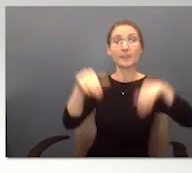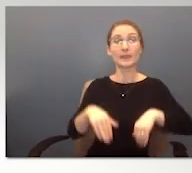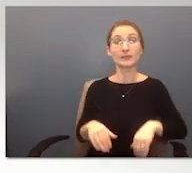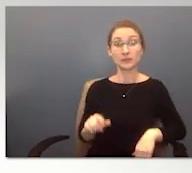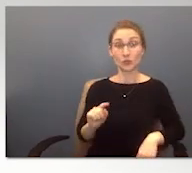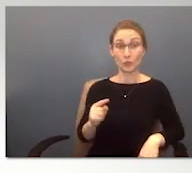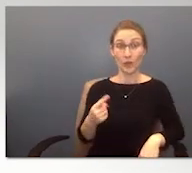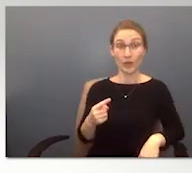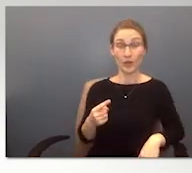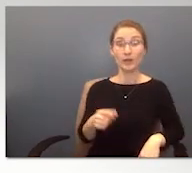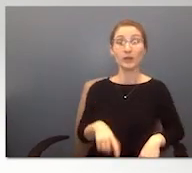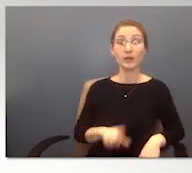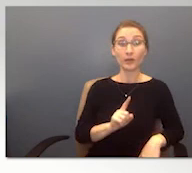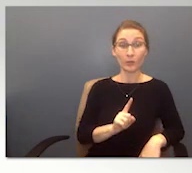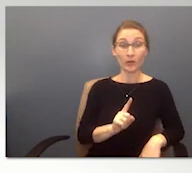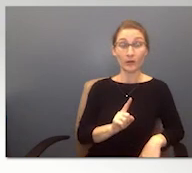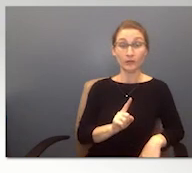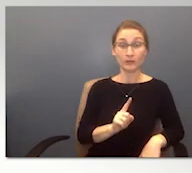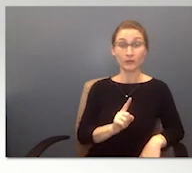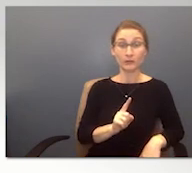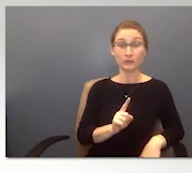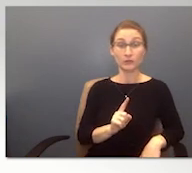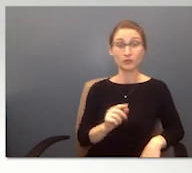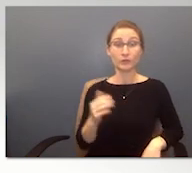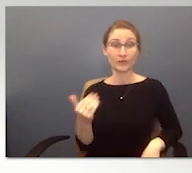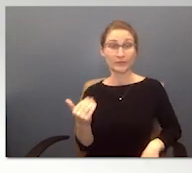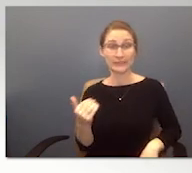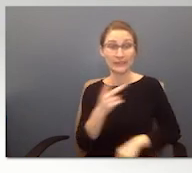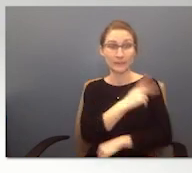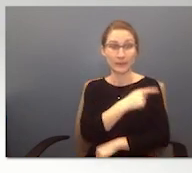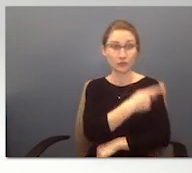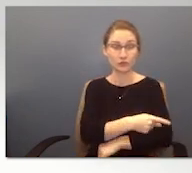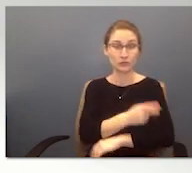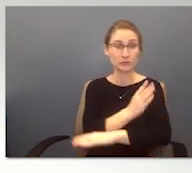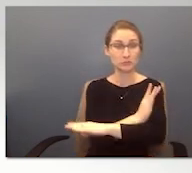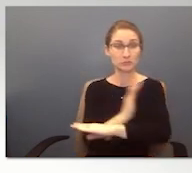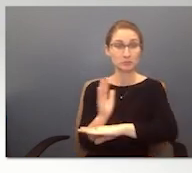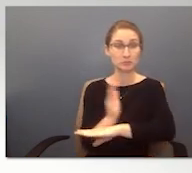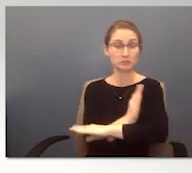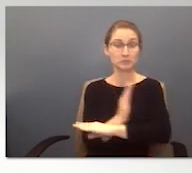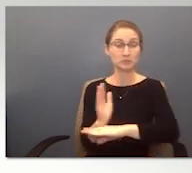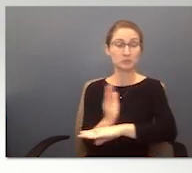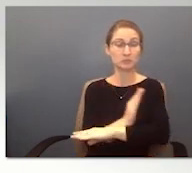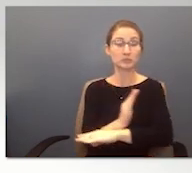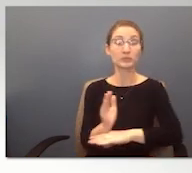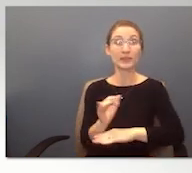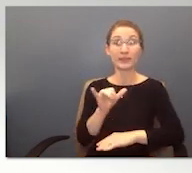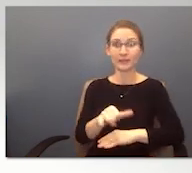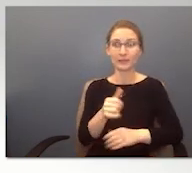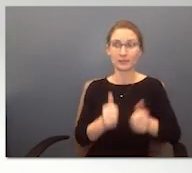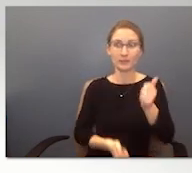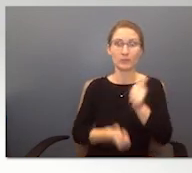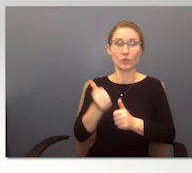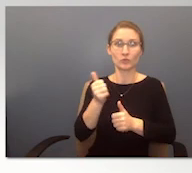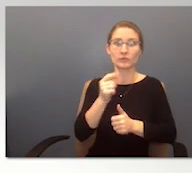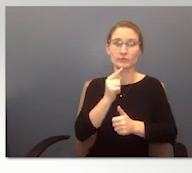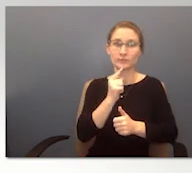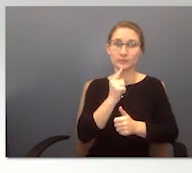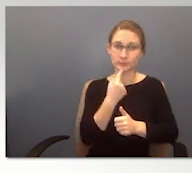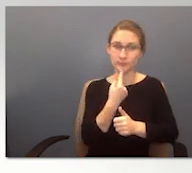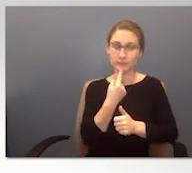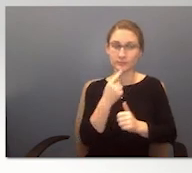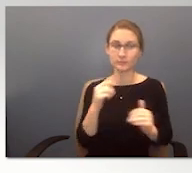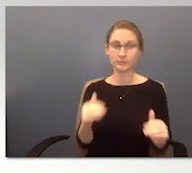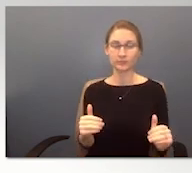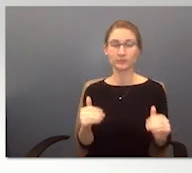to 15, 1 care manager to 15 patients. That's our our highest acuity tier. And then